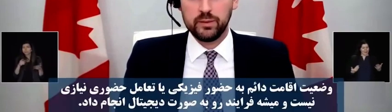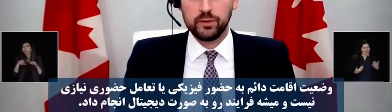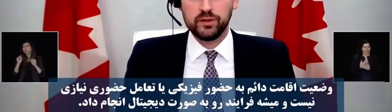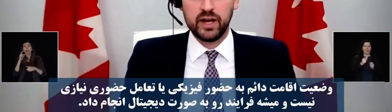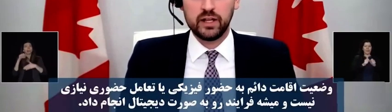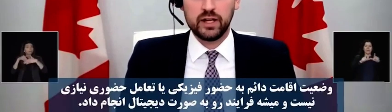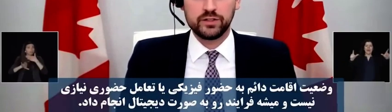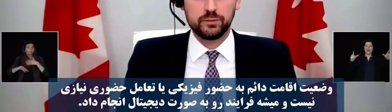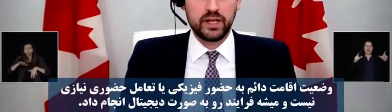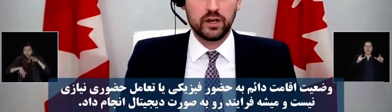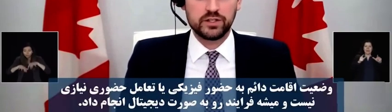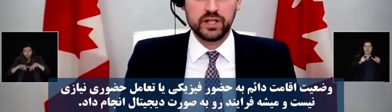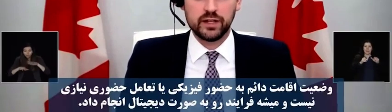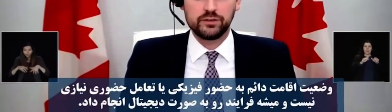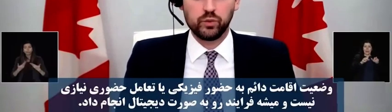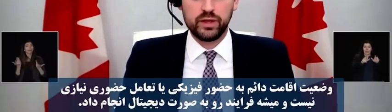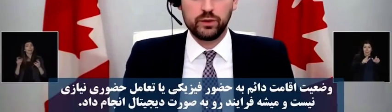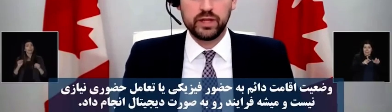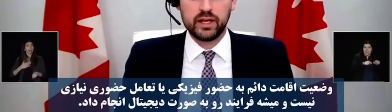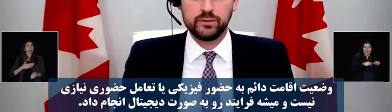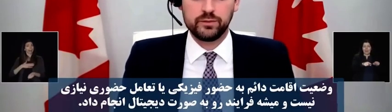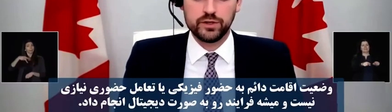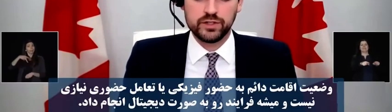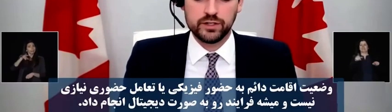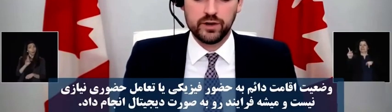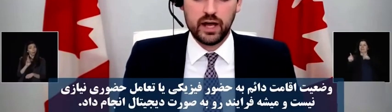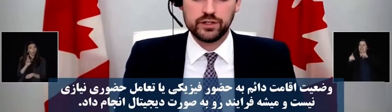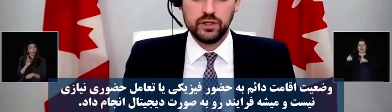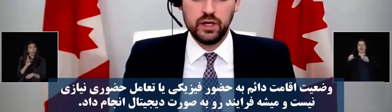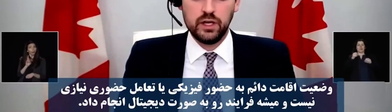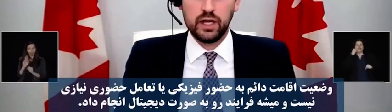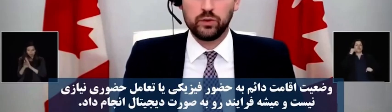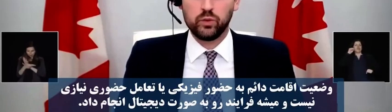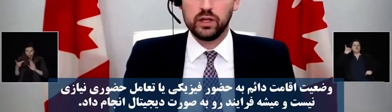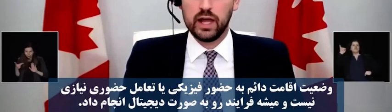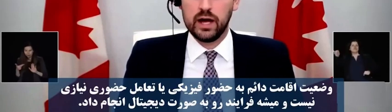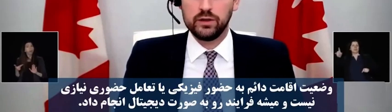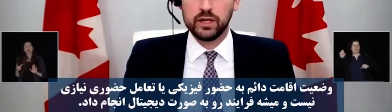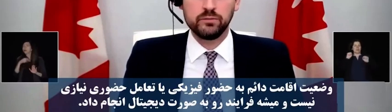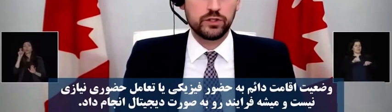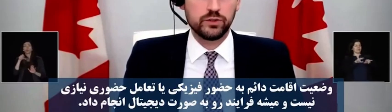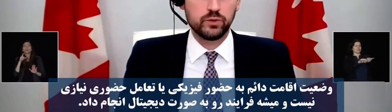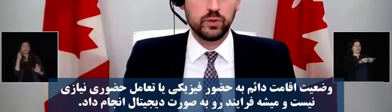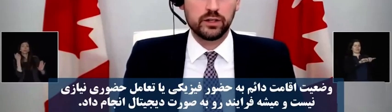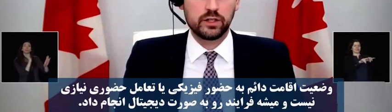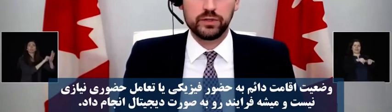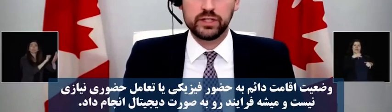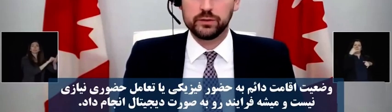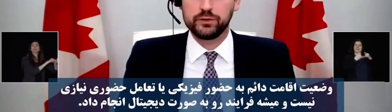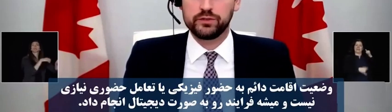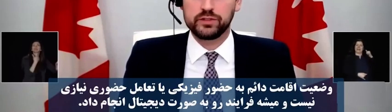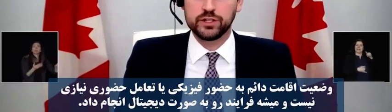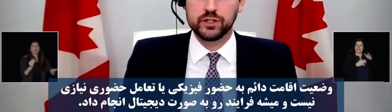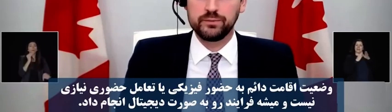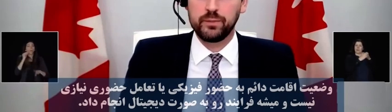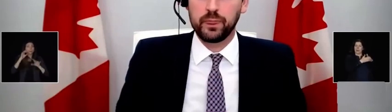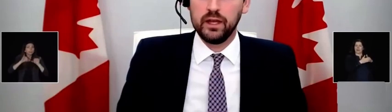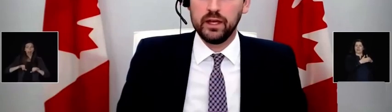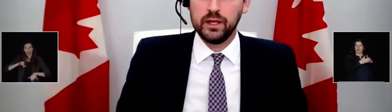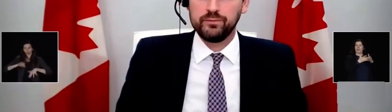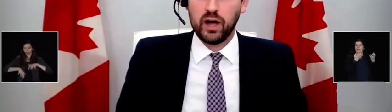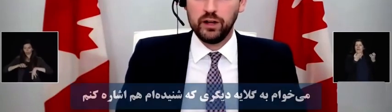people will be able to finalize their PR status without that in-person interaction and will allow them to complete the process